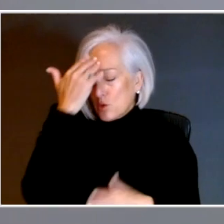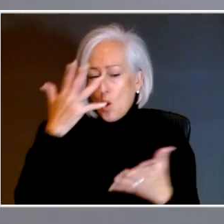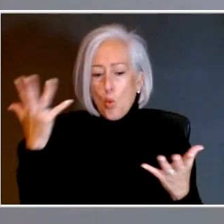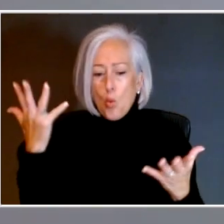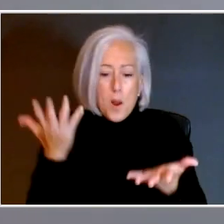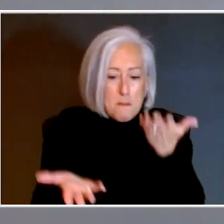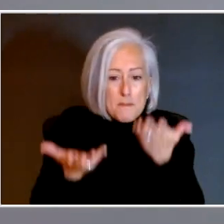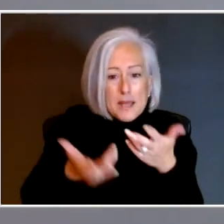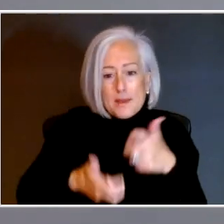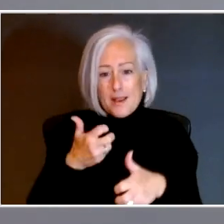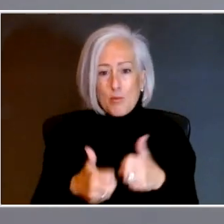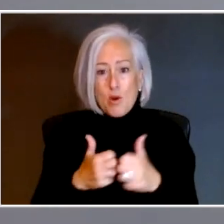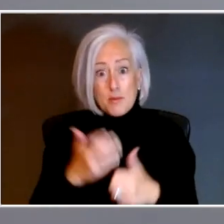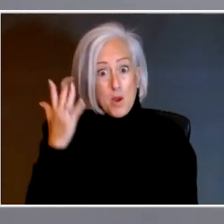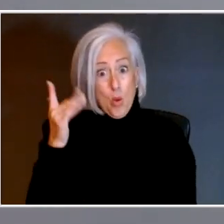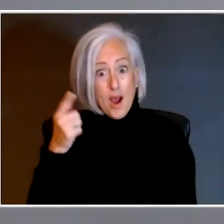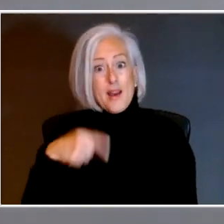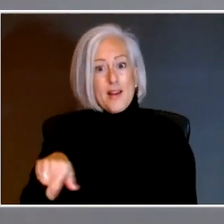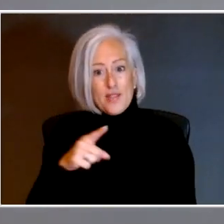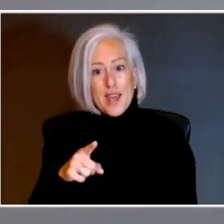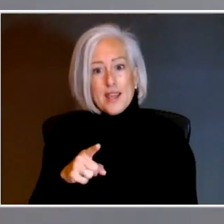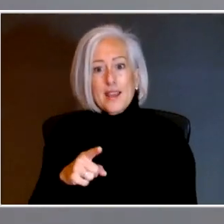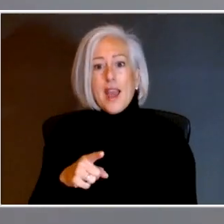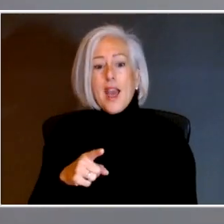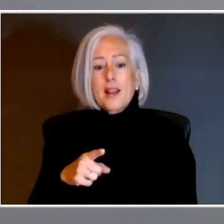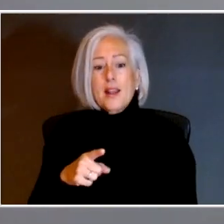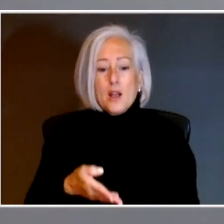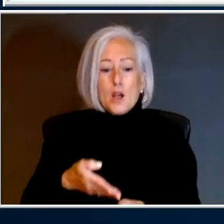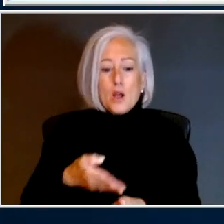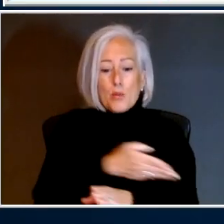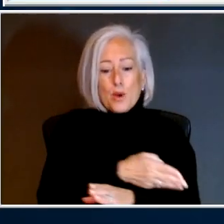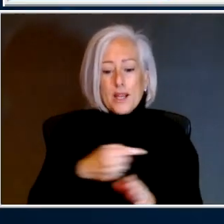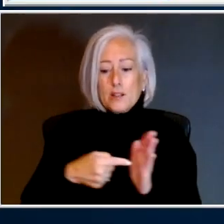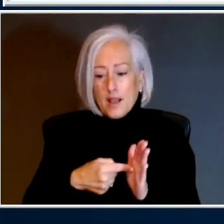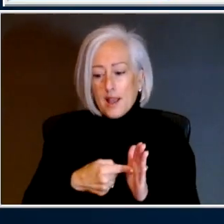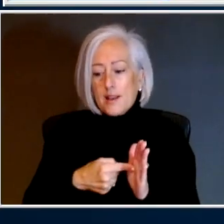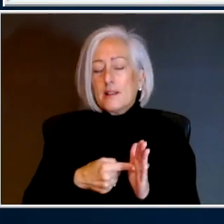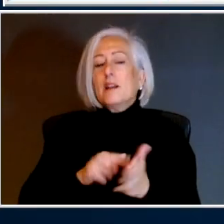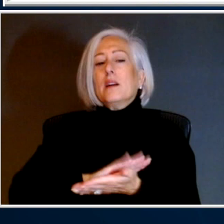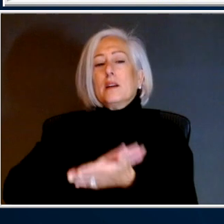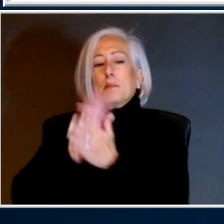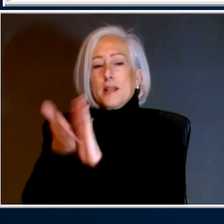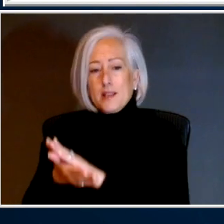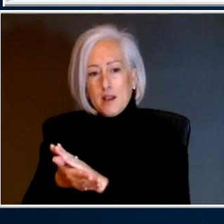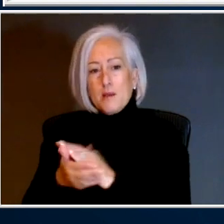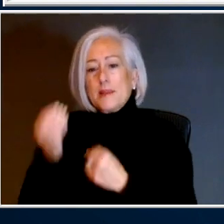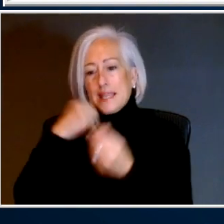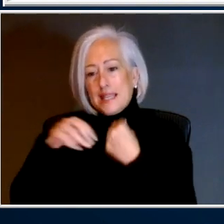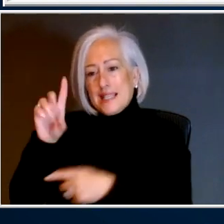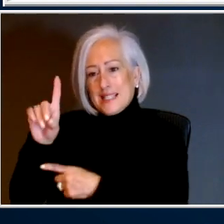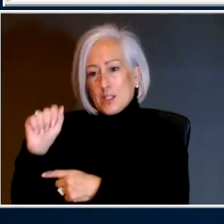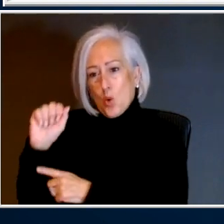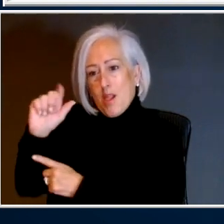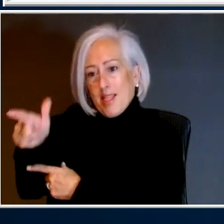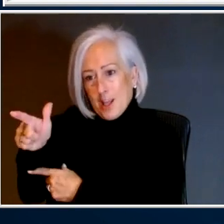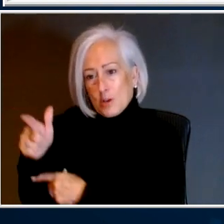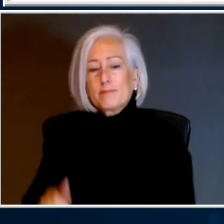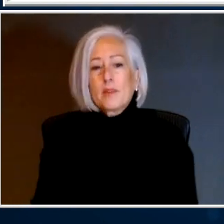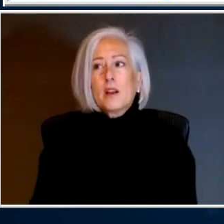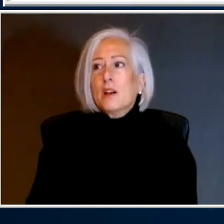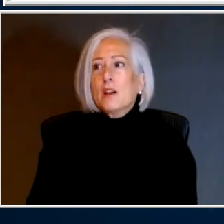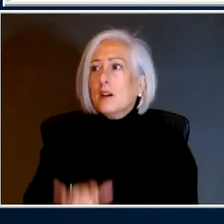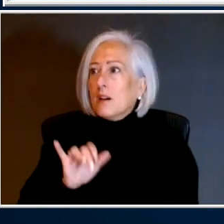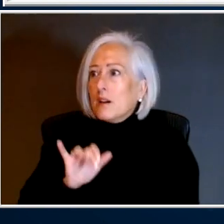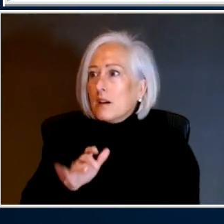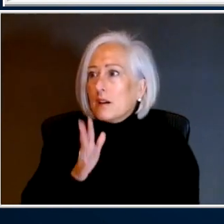because ultimately they can be precursors to actual eating disorders. Gosh, I'm hanging on your every word, Sarah.